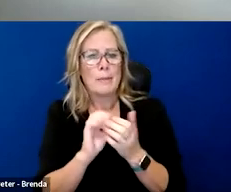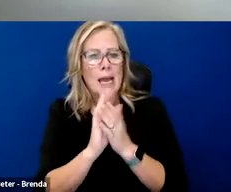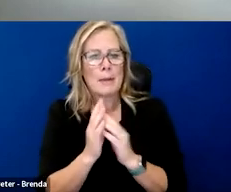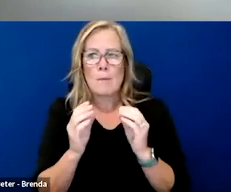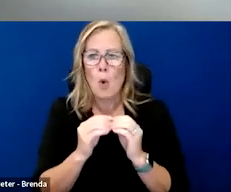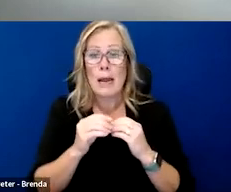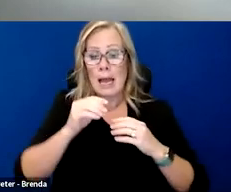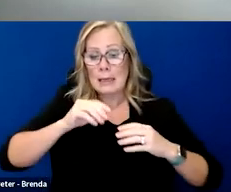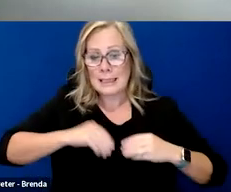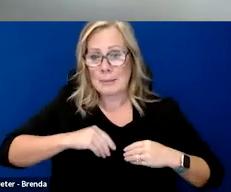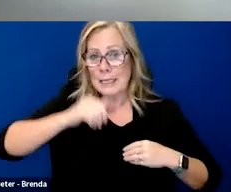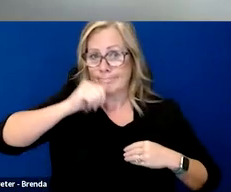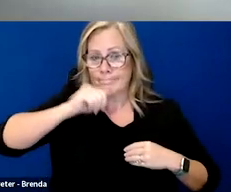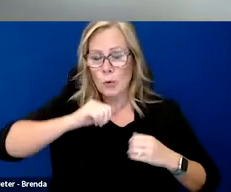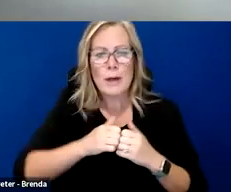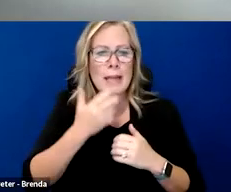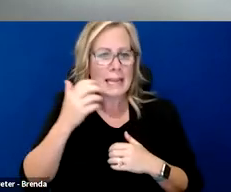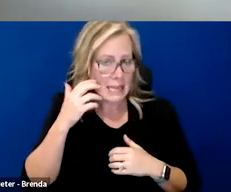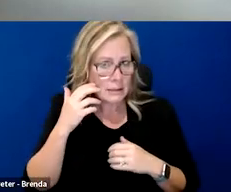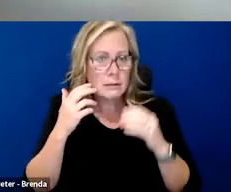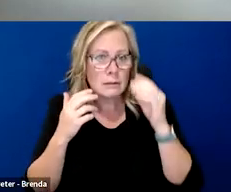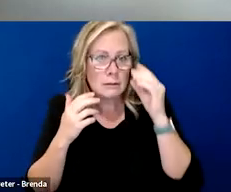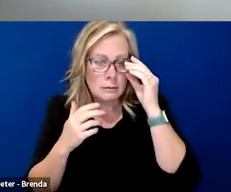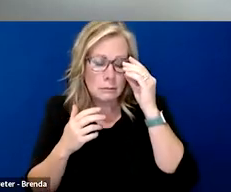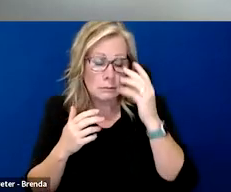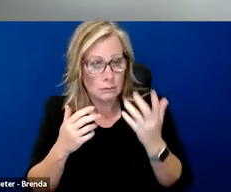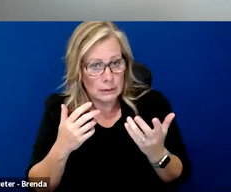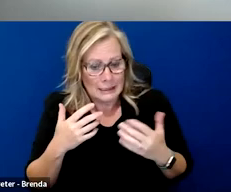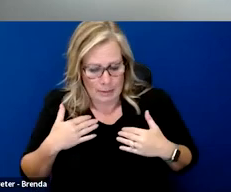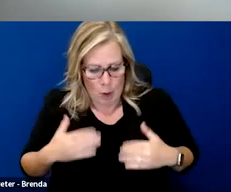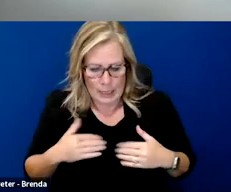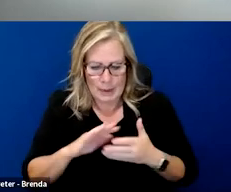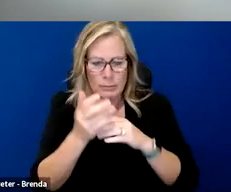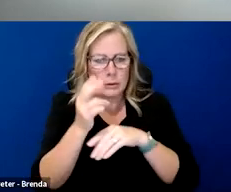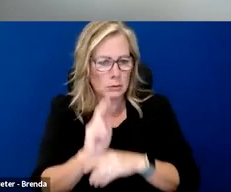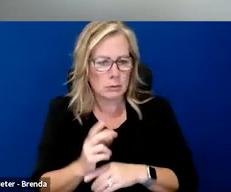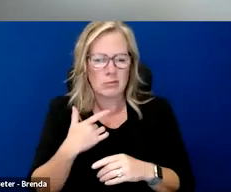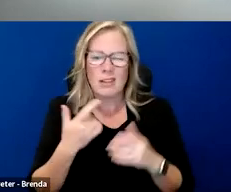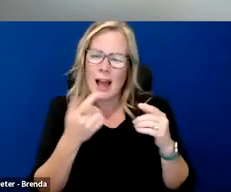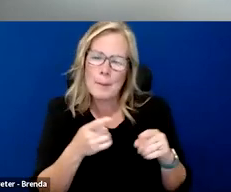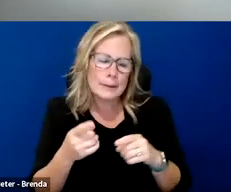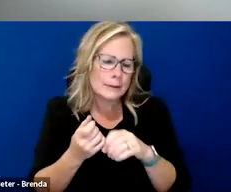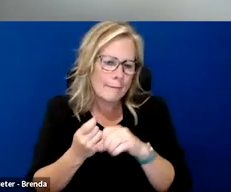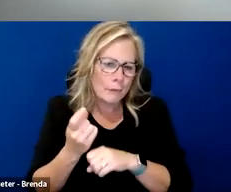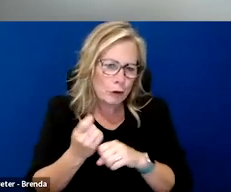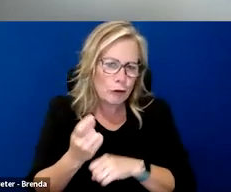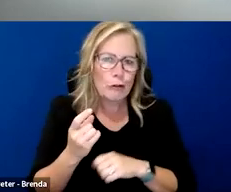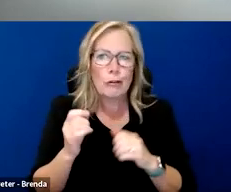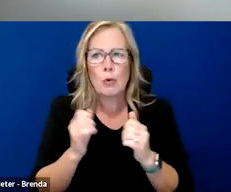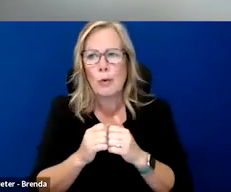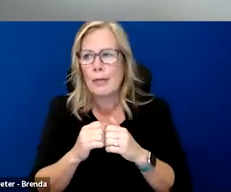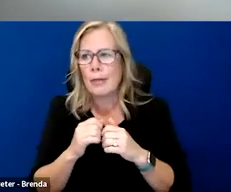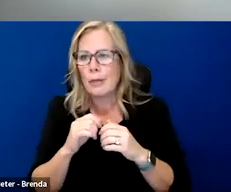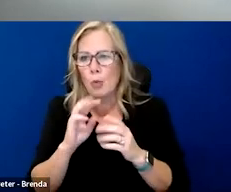tolerant of the heat. And this can occur even in a few weeks early in the summer. This happens every year in places where we have seasonal